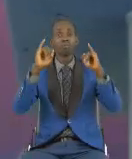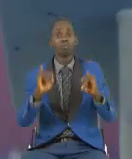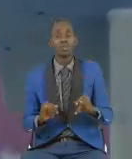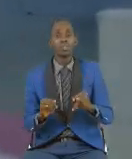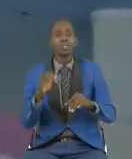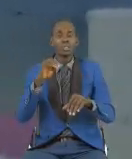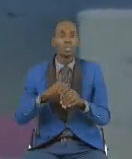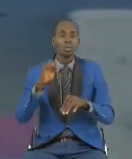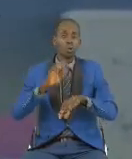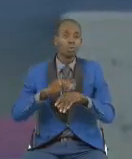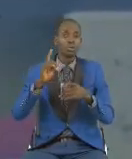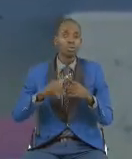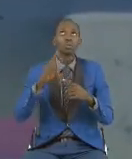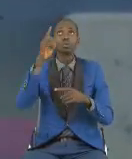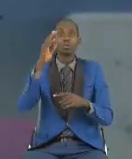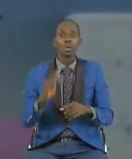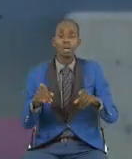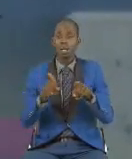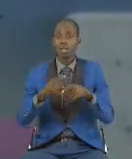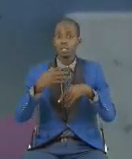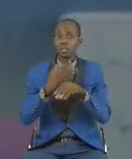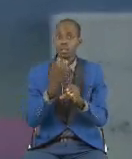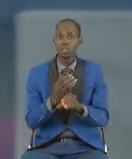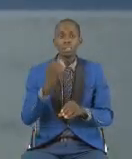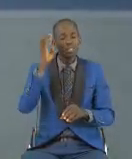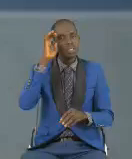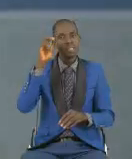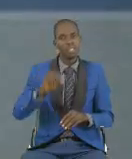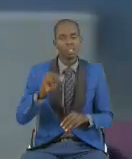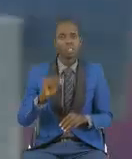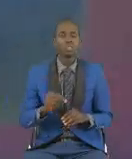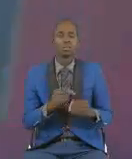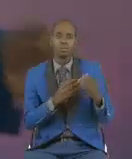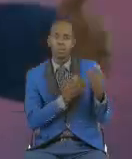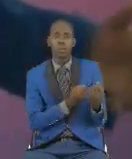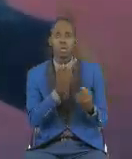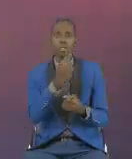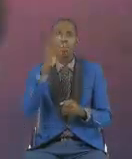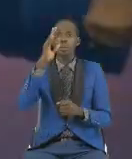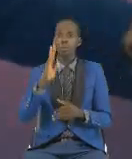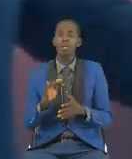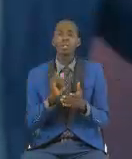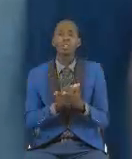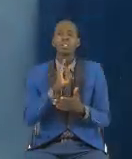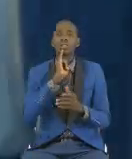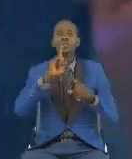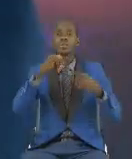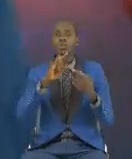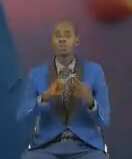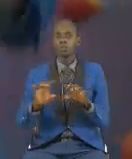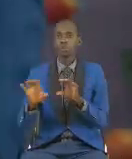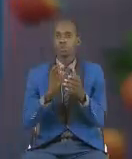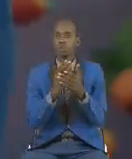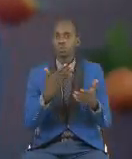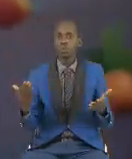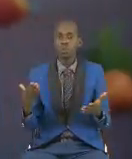unto God, our creator, he needs courage. The preacher that is going to do something and is